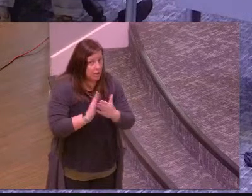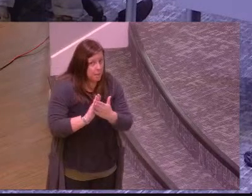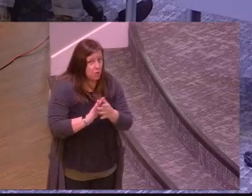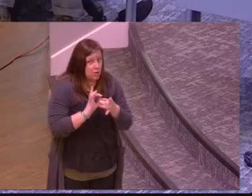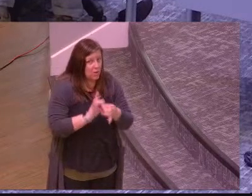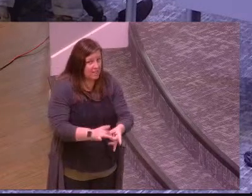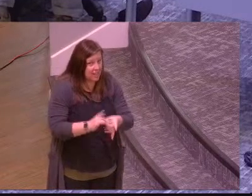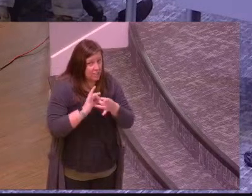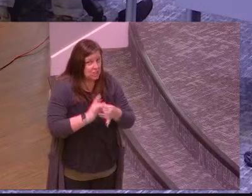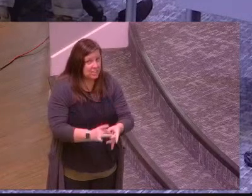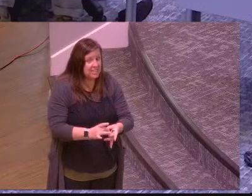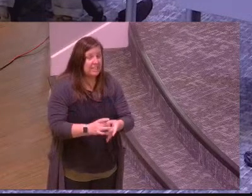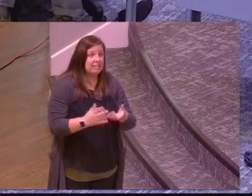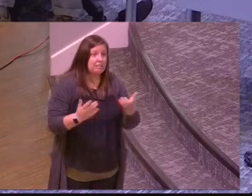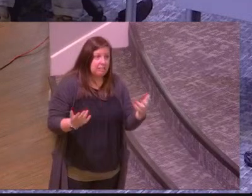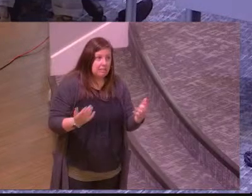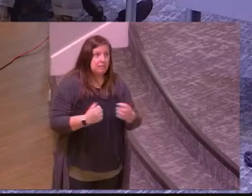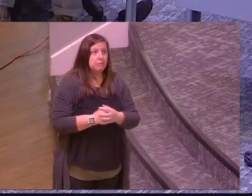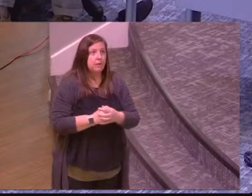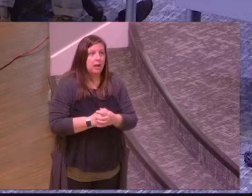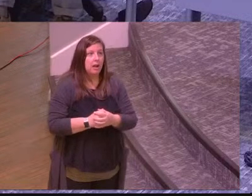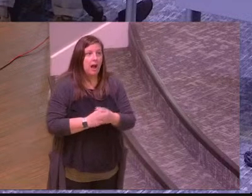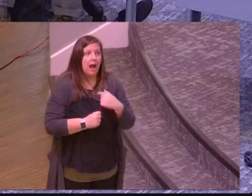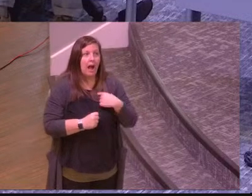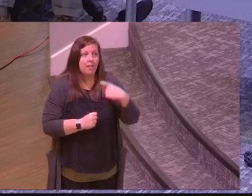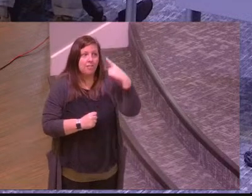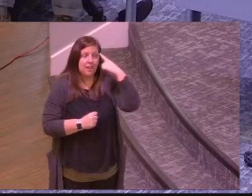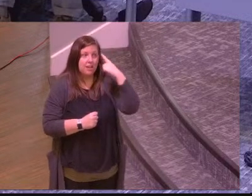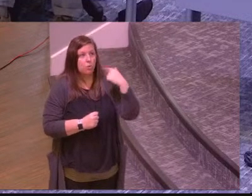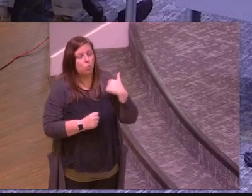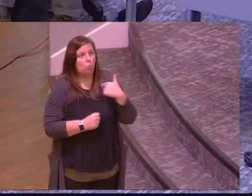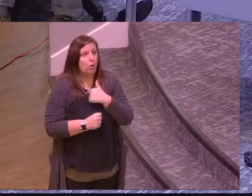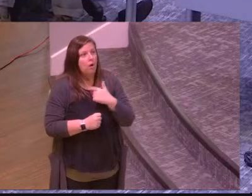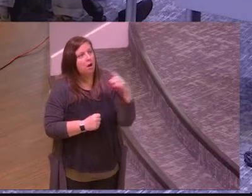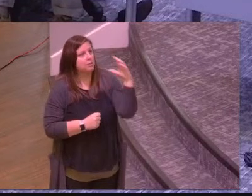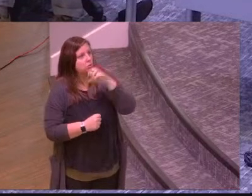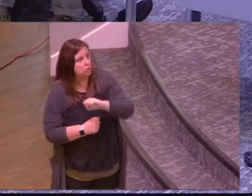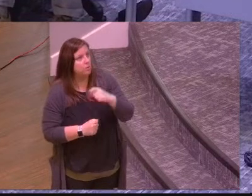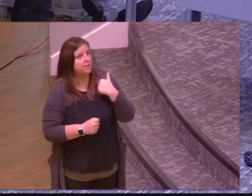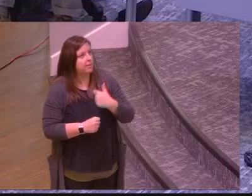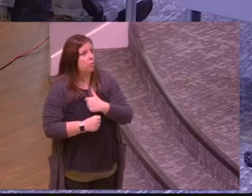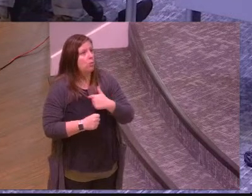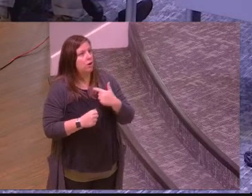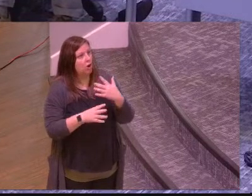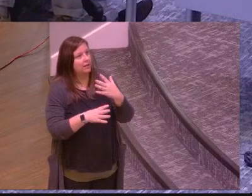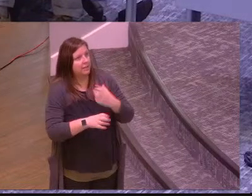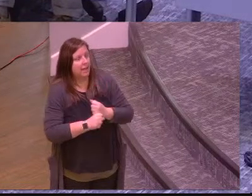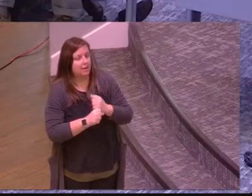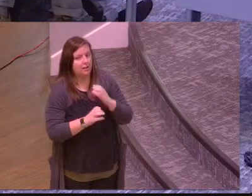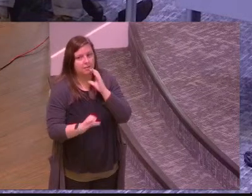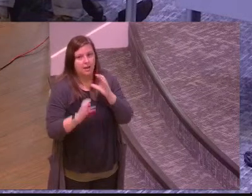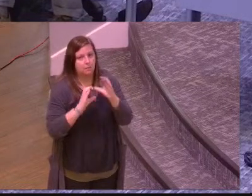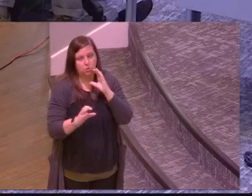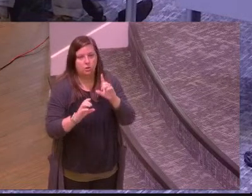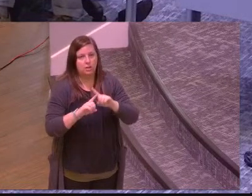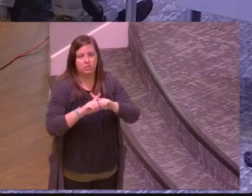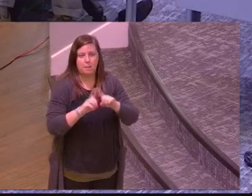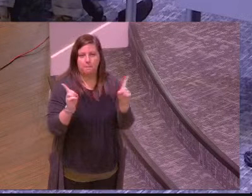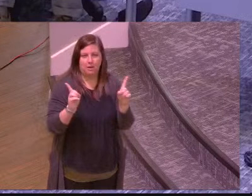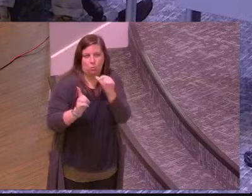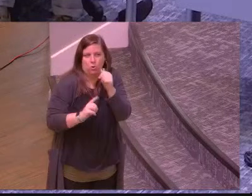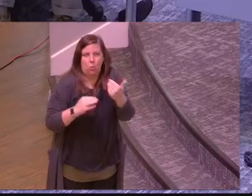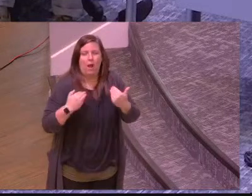think that we make the assumption that we are getting that communication without having it structured.